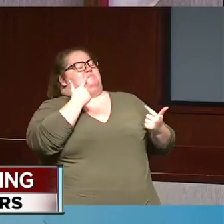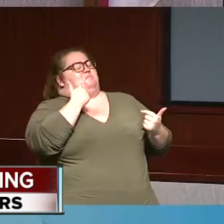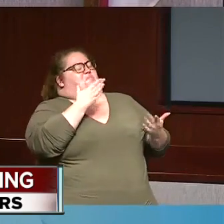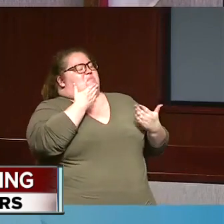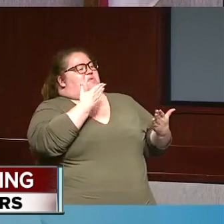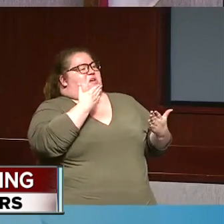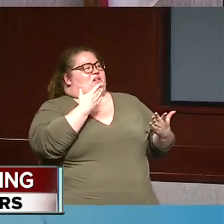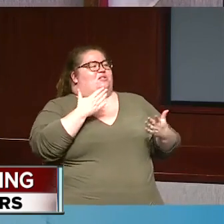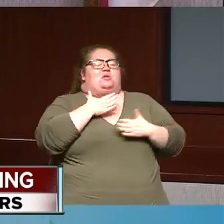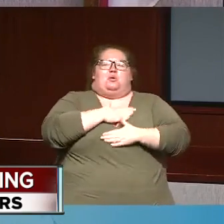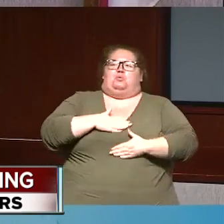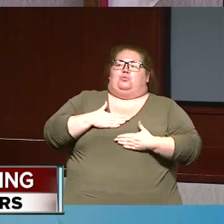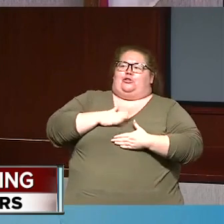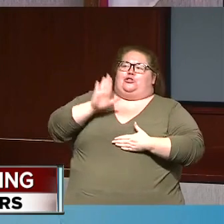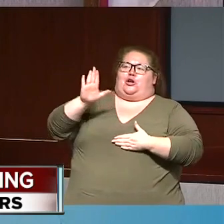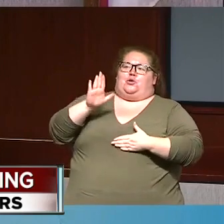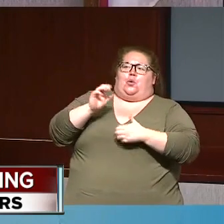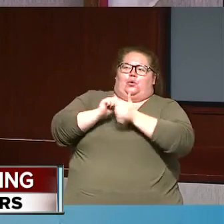We appreciate that.